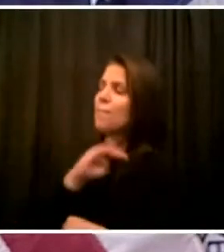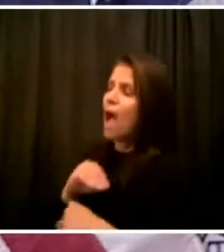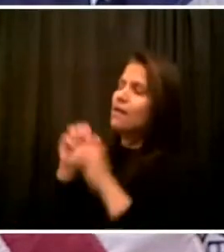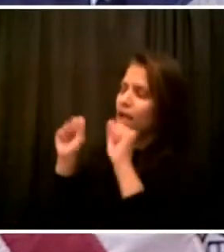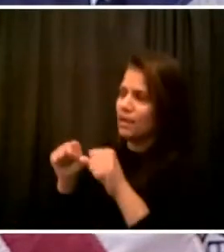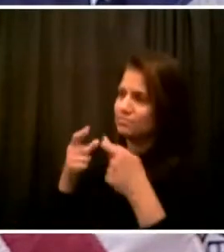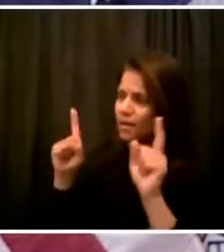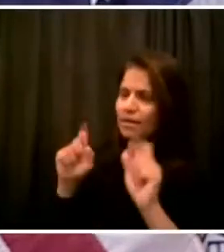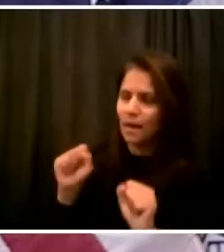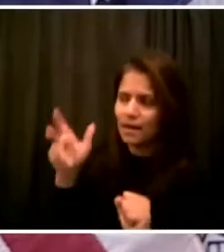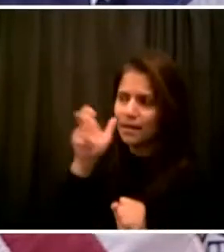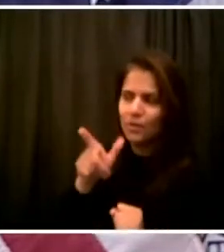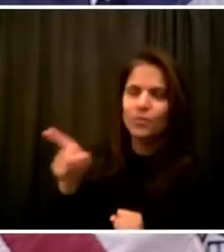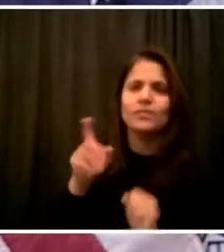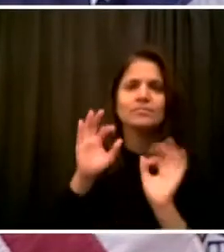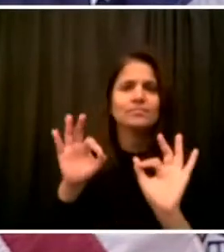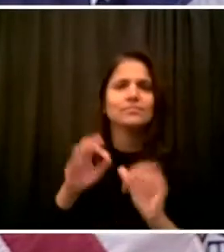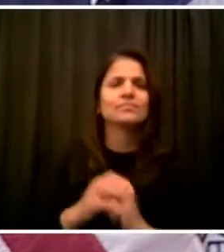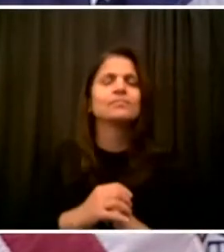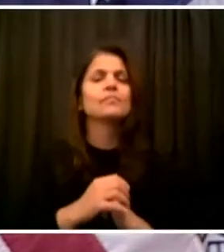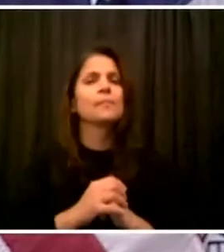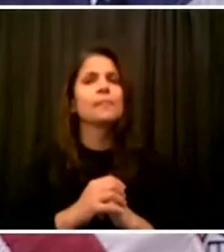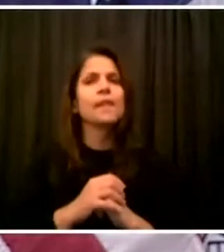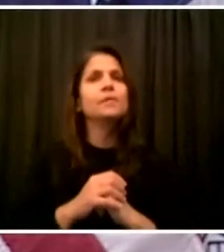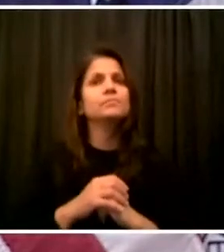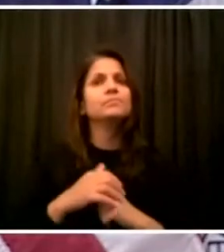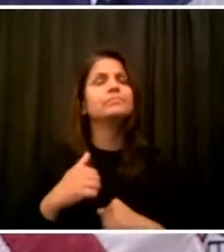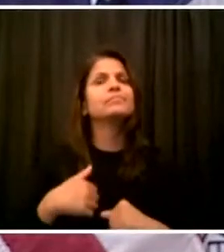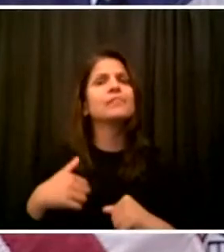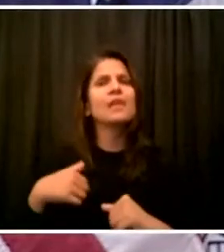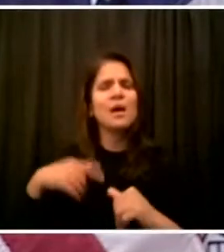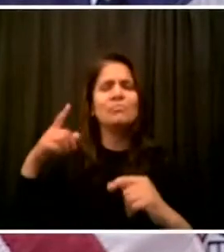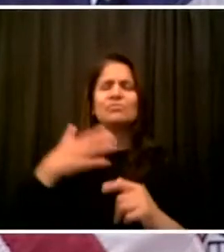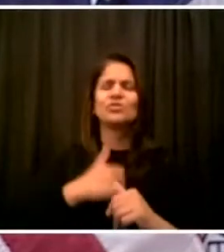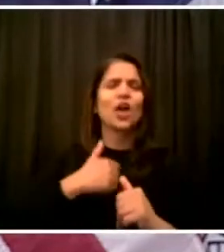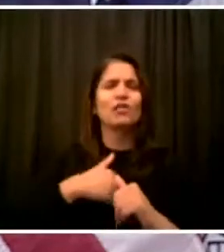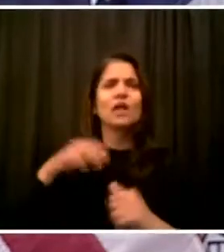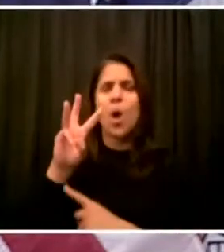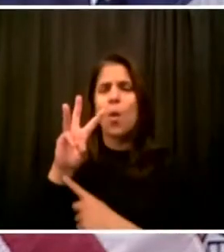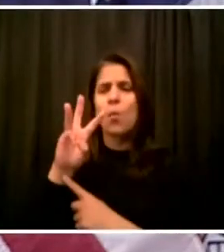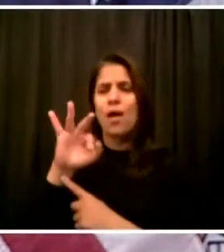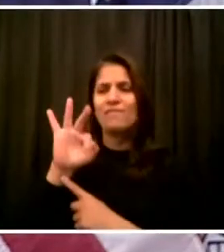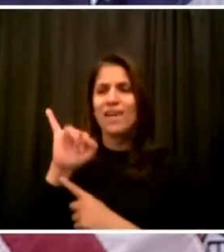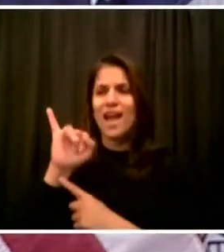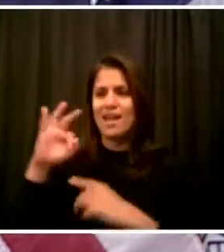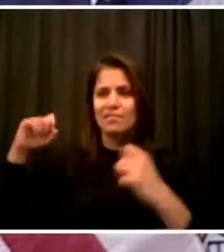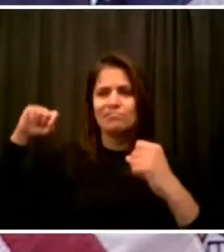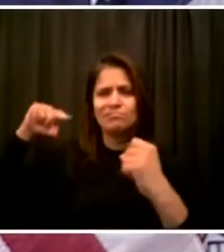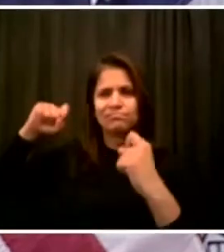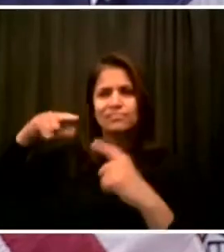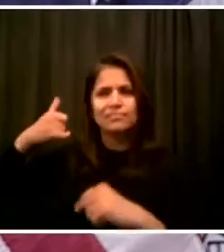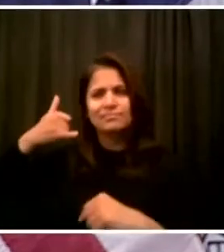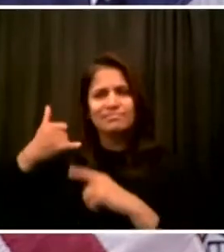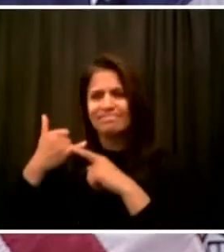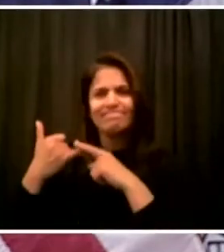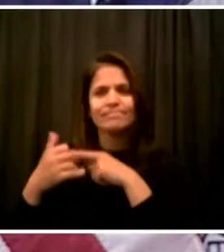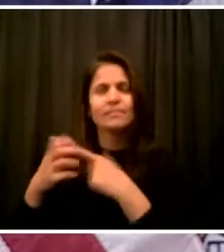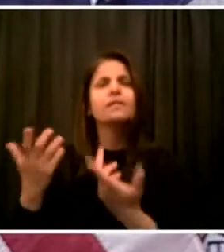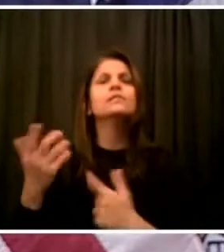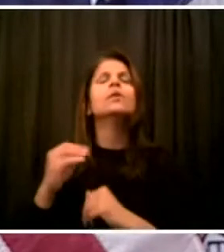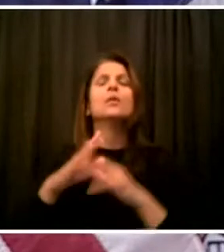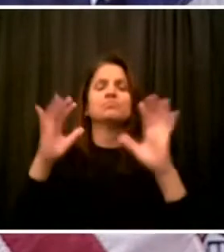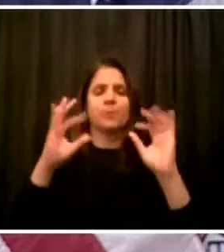think I'm having Wi-Fi issues. Yeah, so earlier this week, a batch of rotten food was sent to seniors on Staten Island from the city, rotten